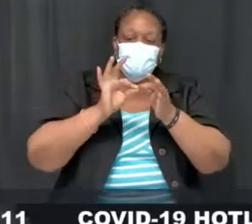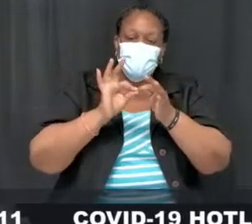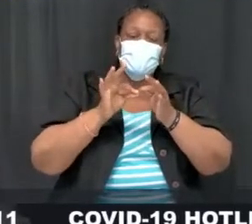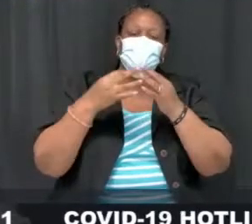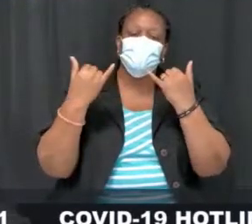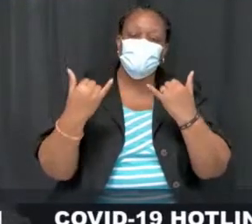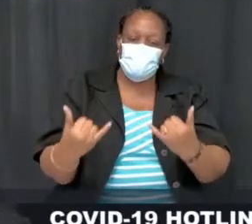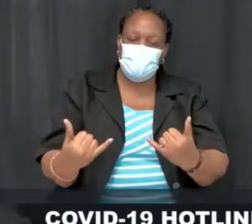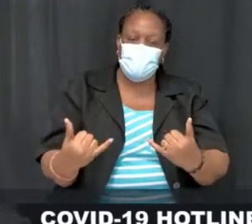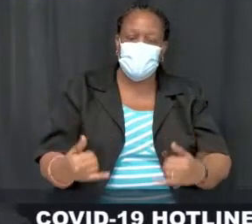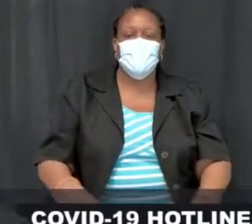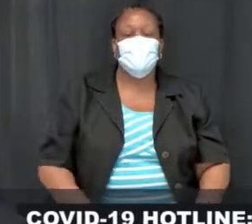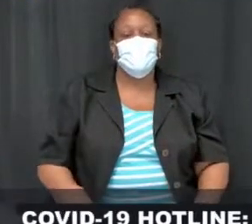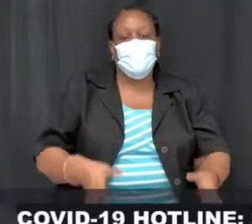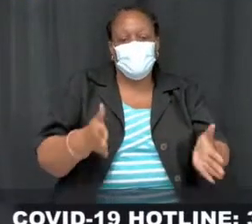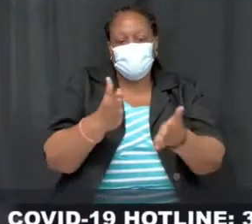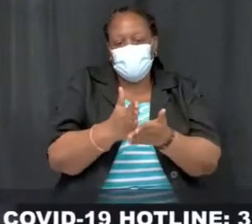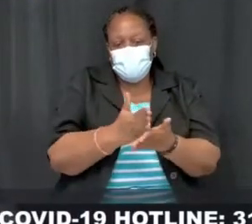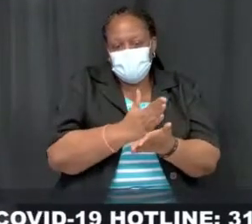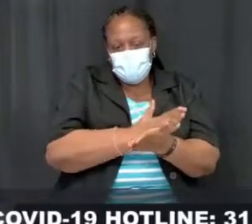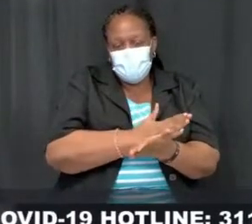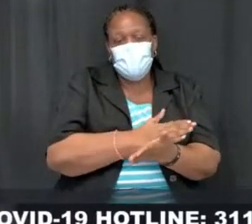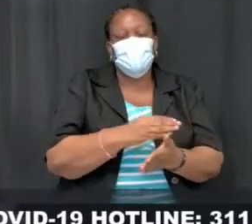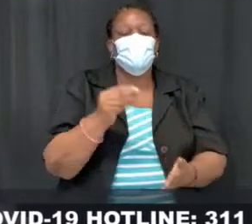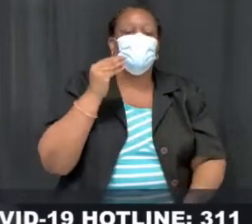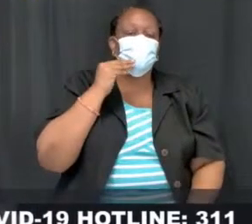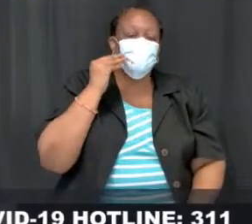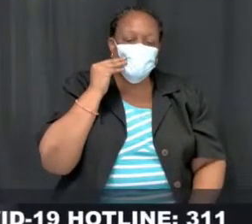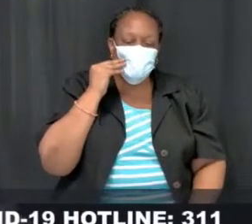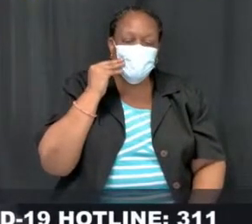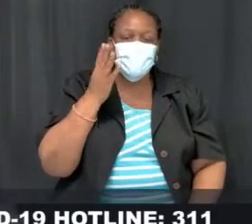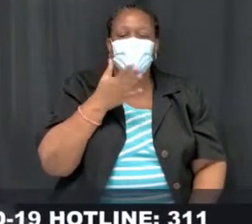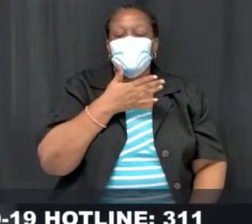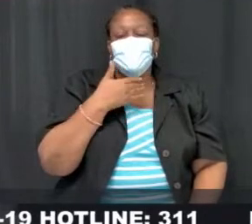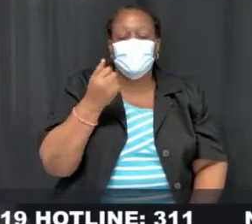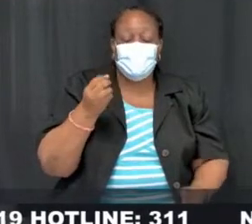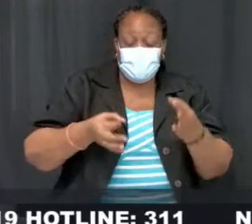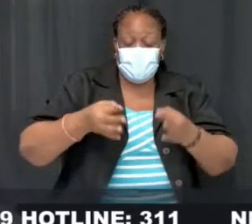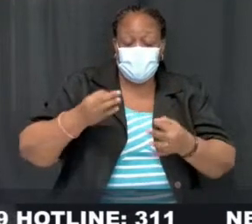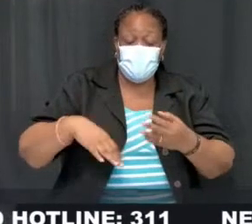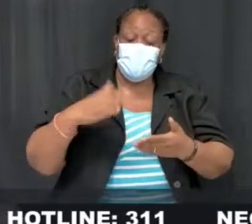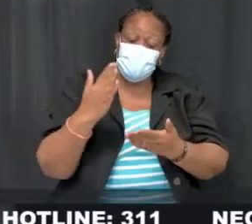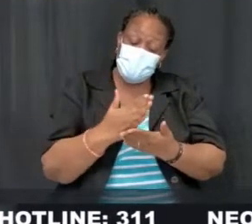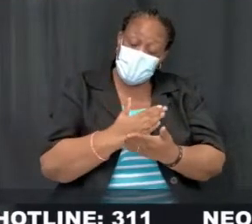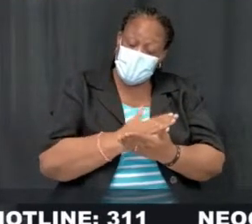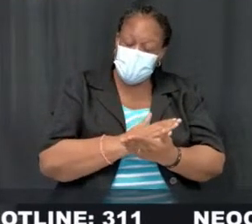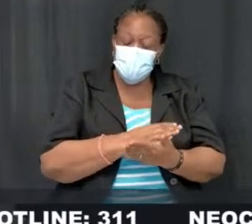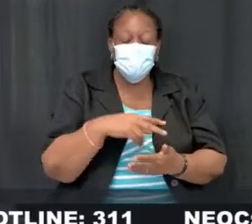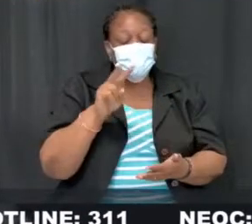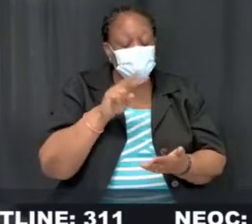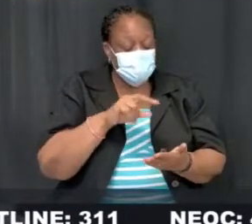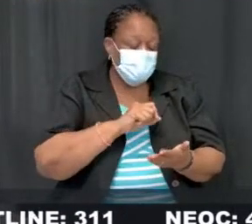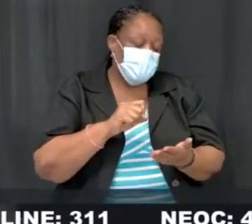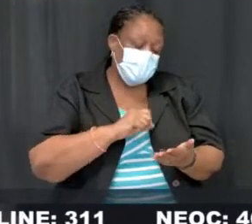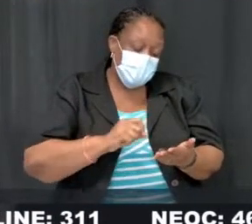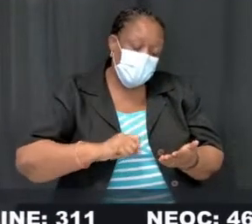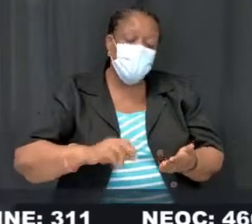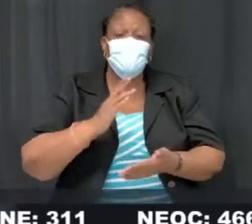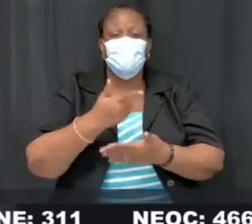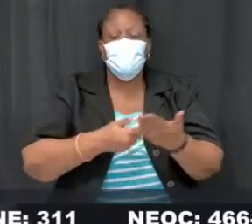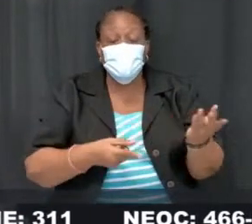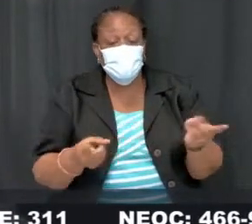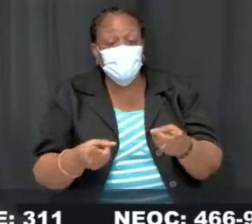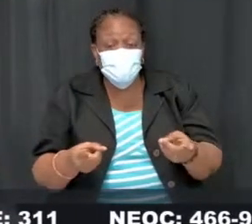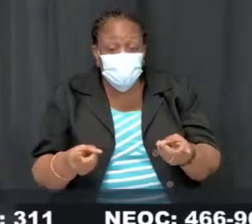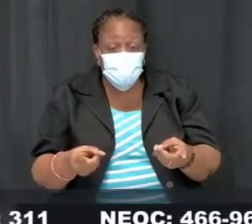activity, to prepare. Review your hurricane plan if you have one. If you don't have one, please prepare one and be prepared.